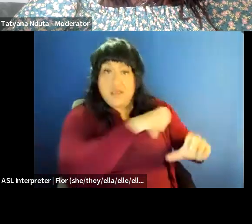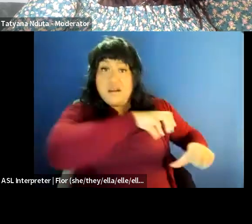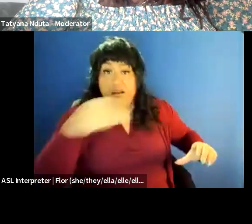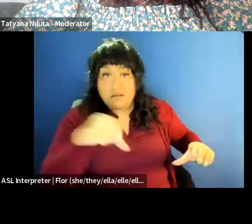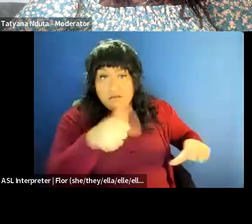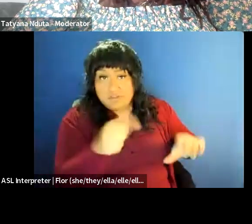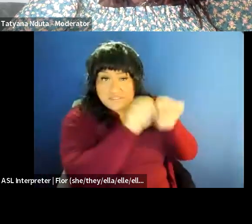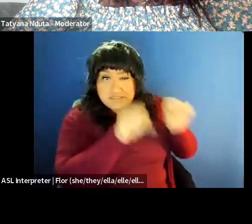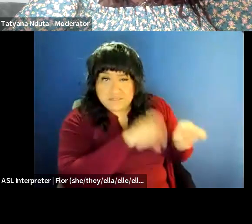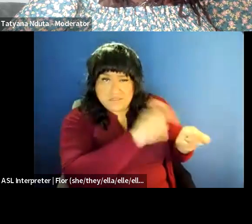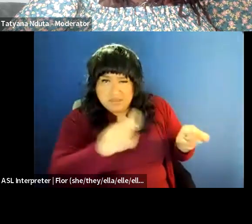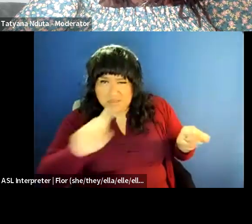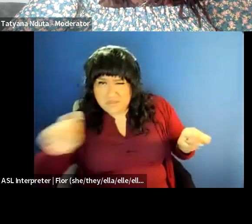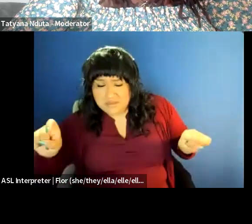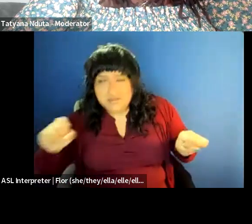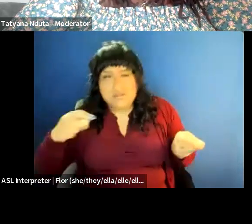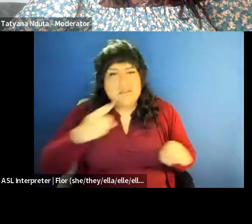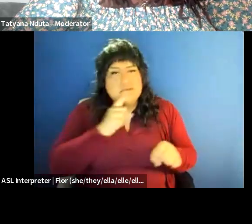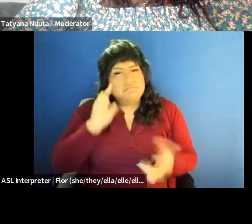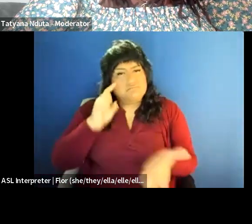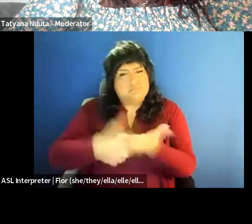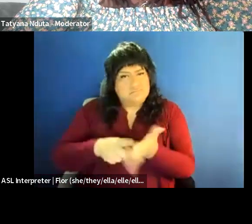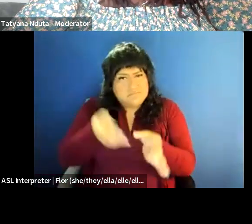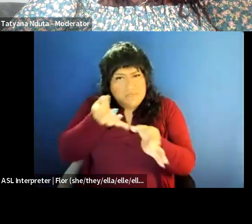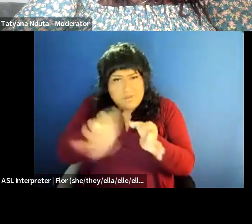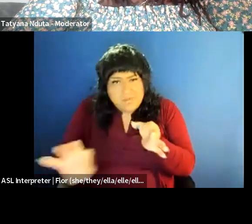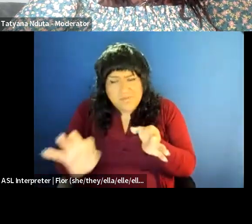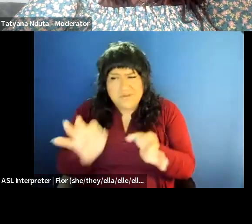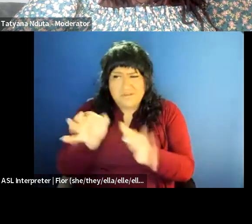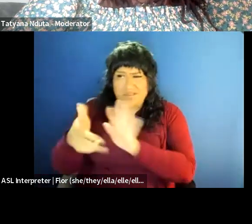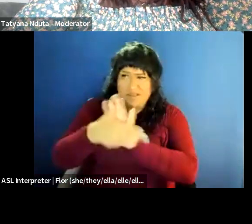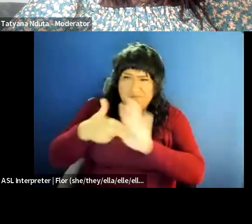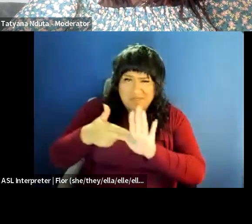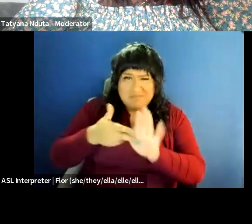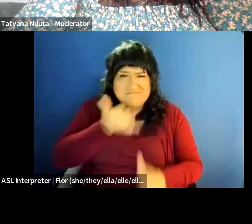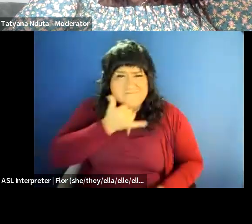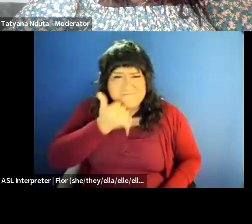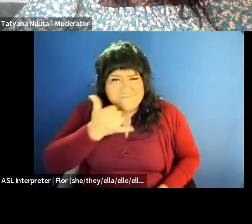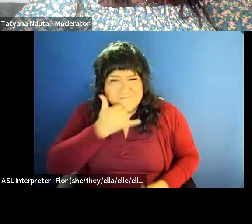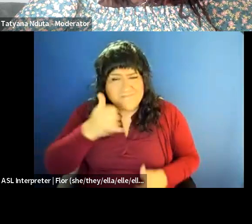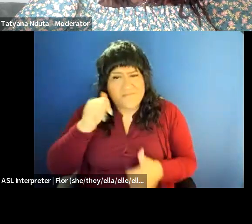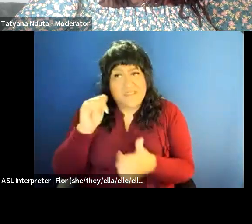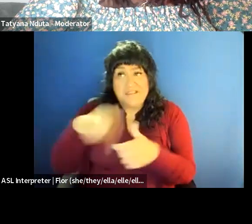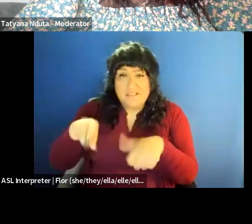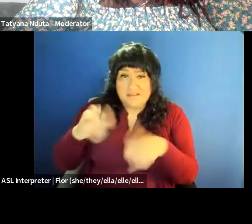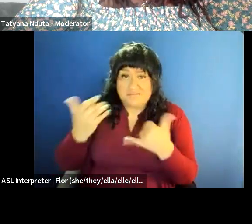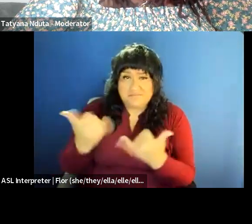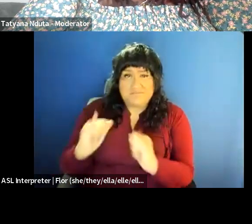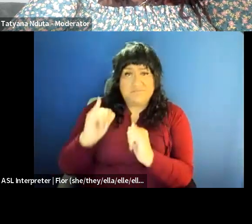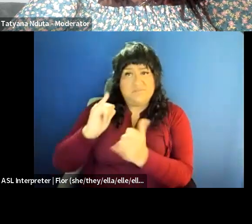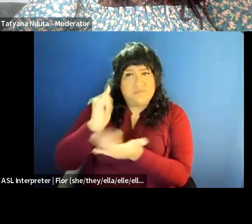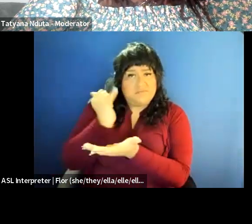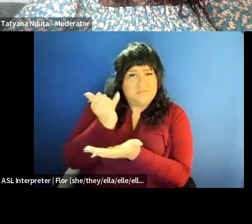expendable and labeled as defective and delinquent to justify their unjust